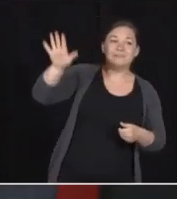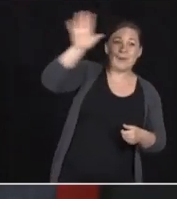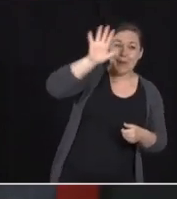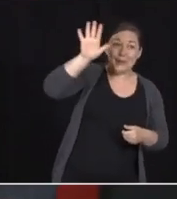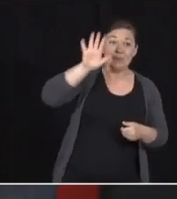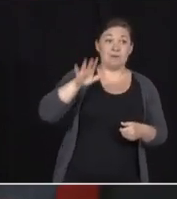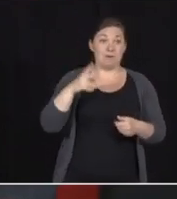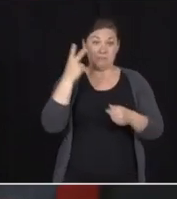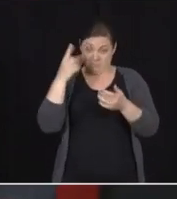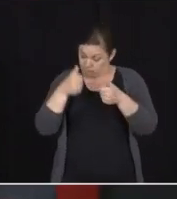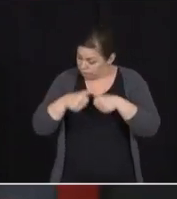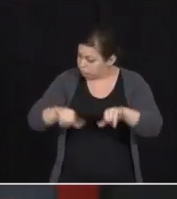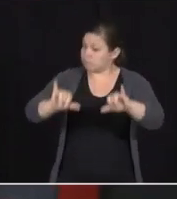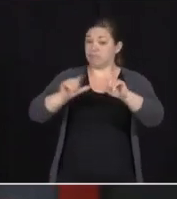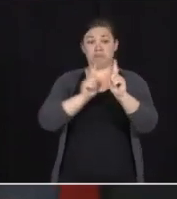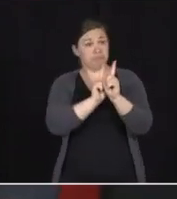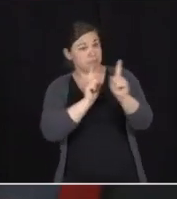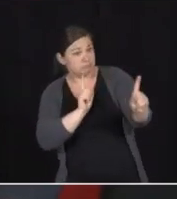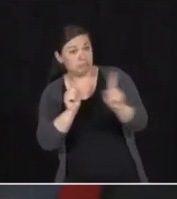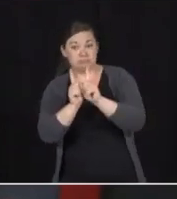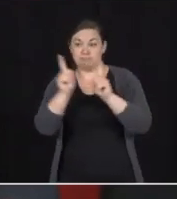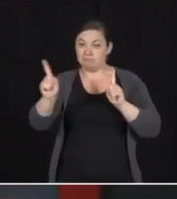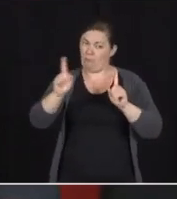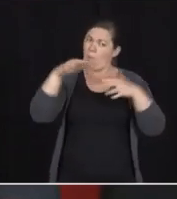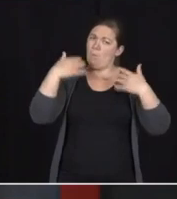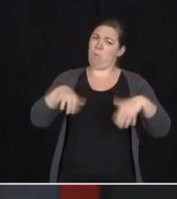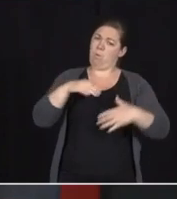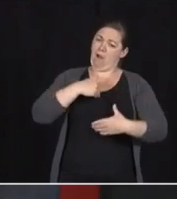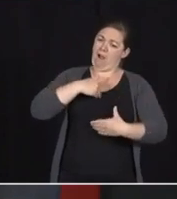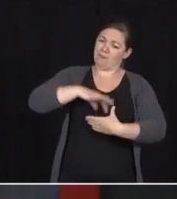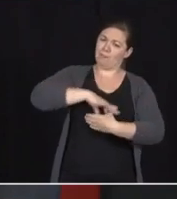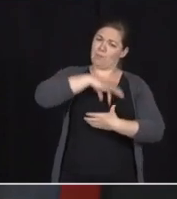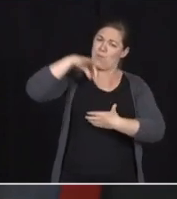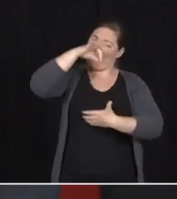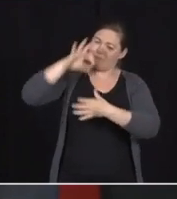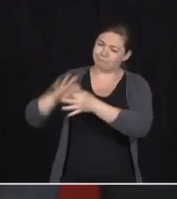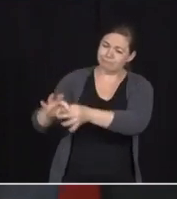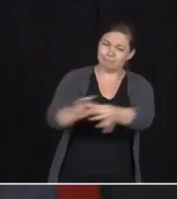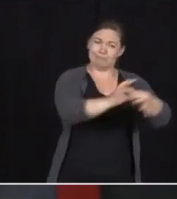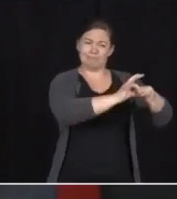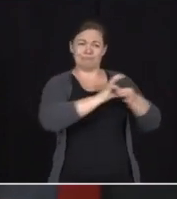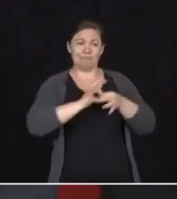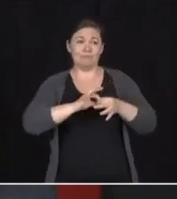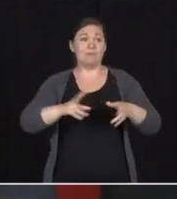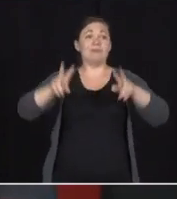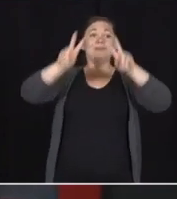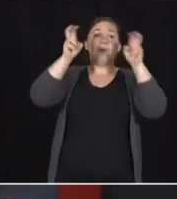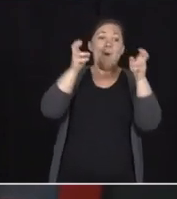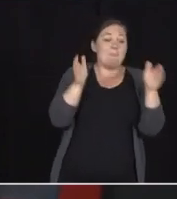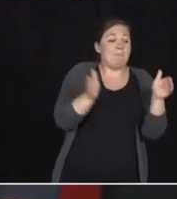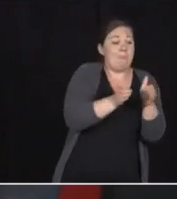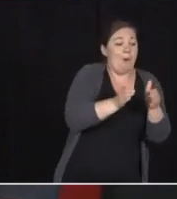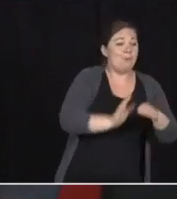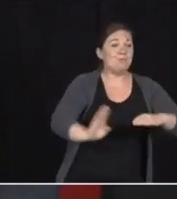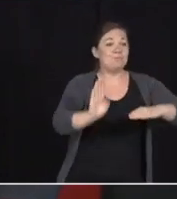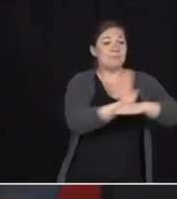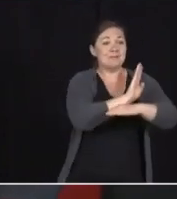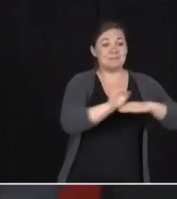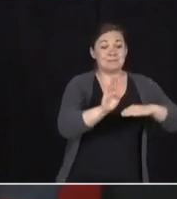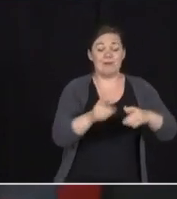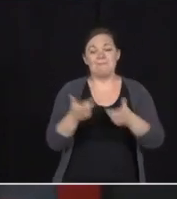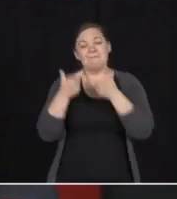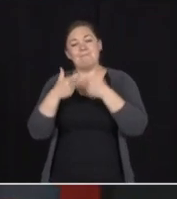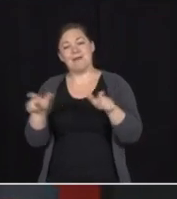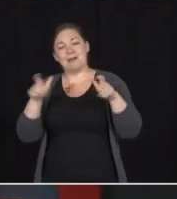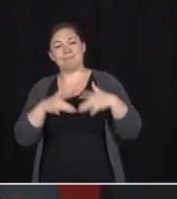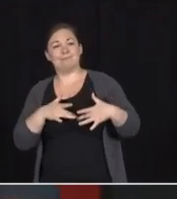us apart. Through our Small Businesses Big Hearts campaign, which we are launching today, we want to hear more stories that show